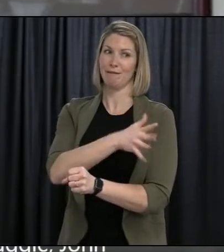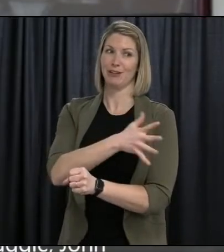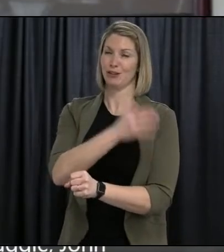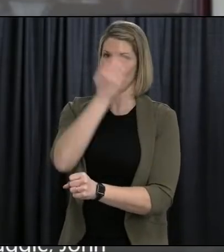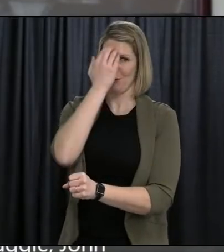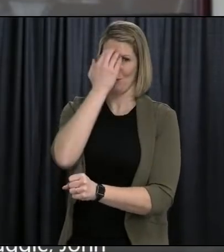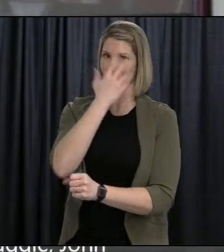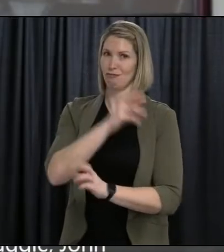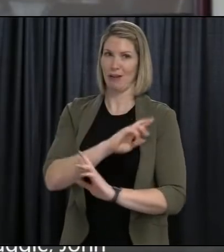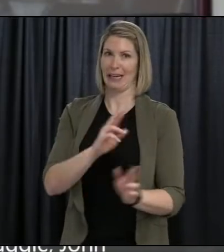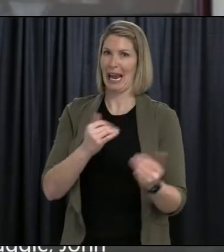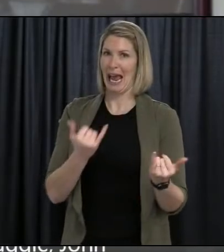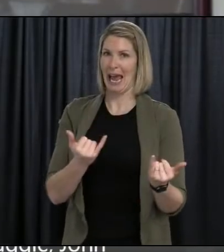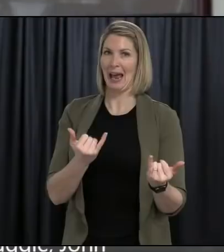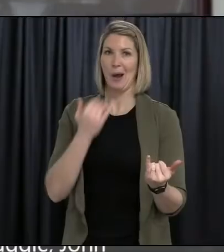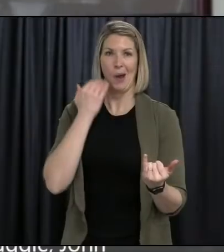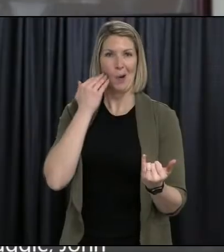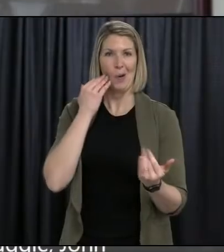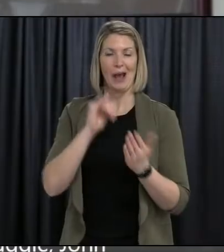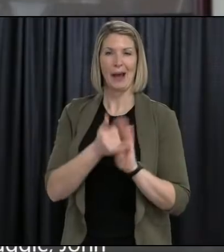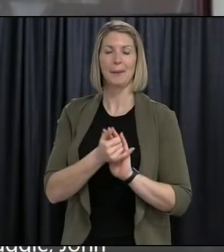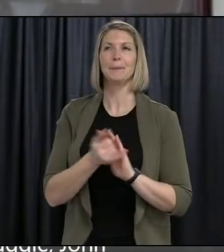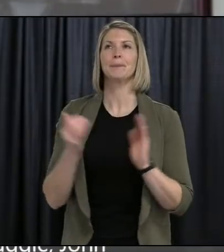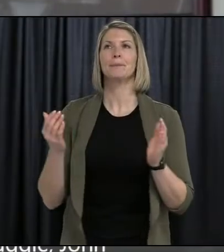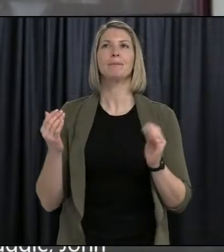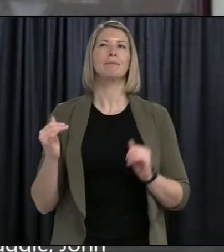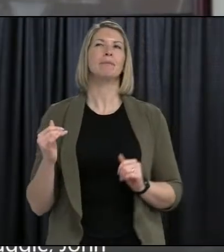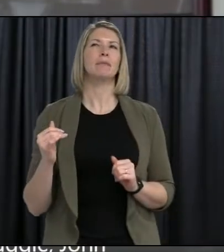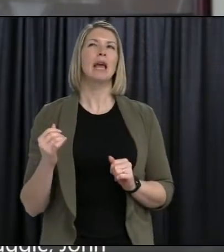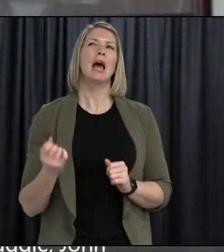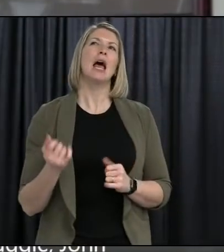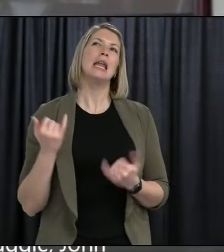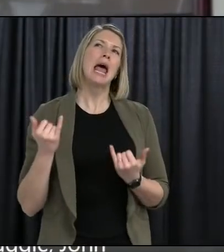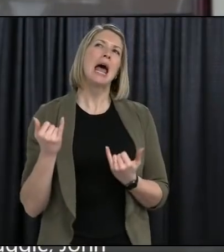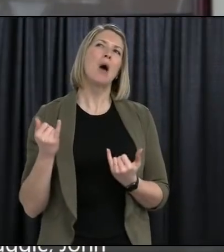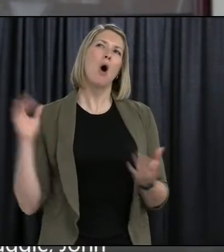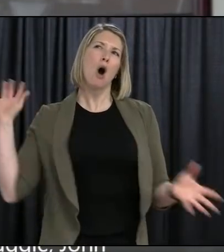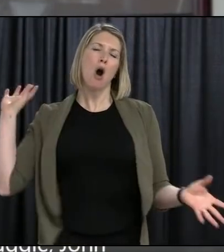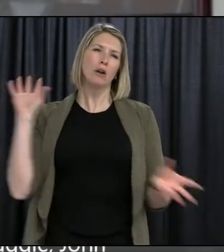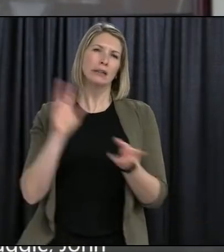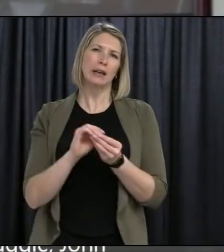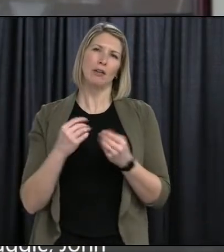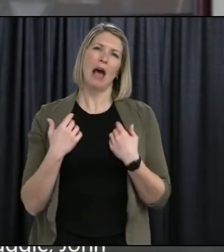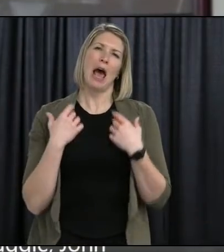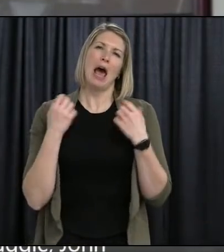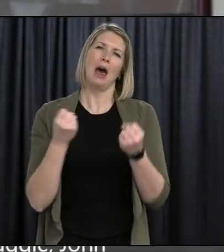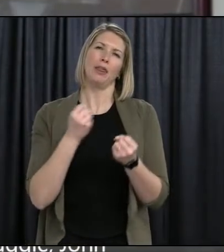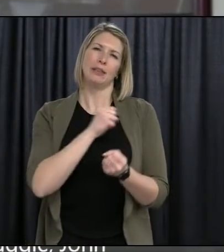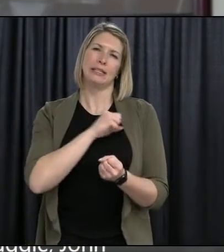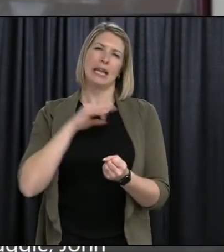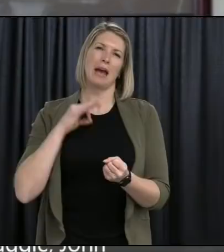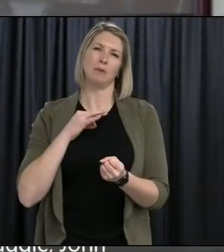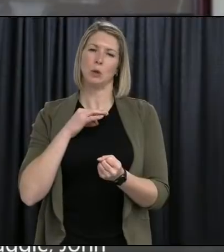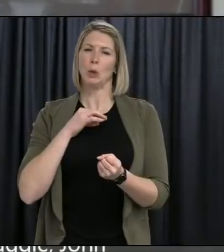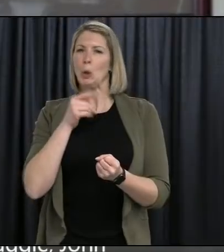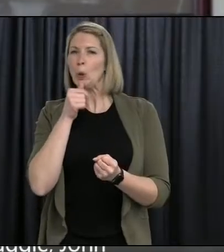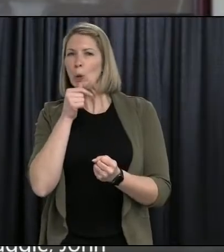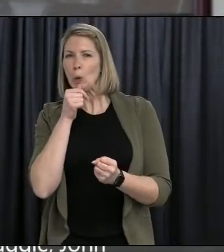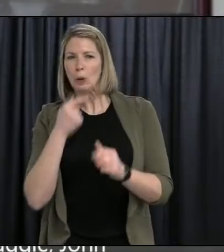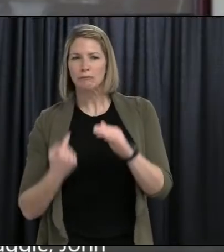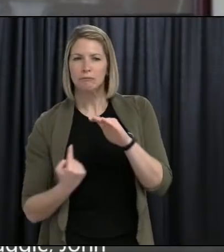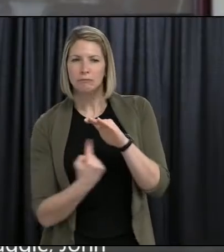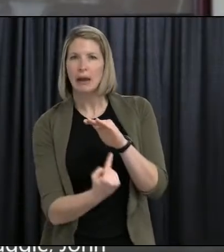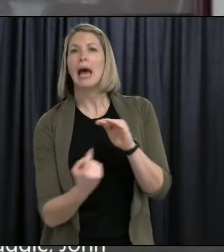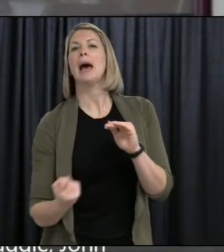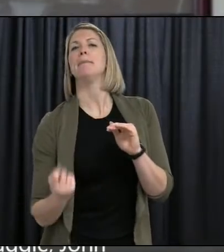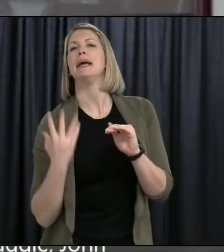has there been any updates on the number of healthcare workers impacted by the virus? We've heard previously, some 500 were self-isolating, but